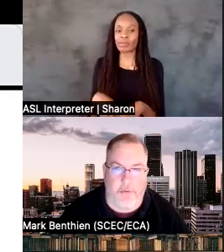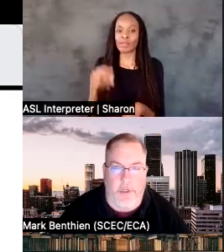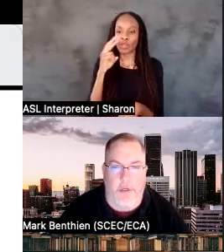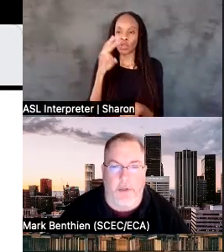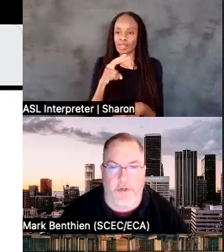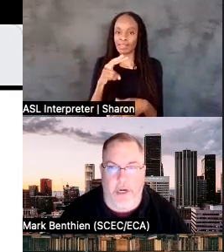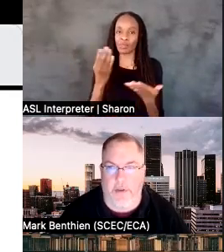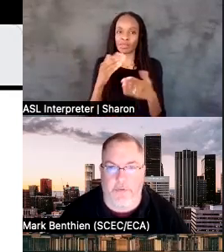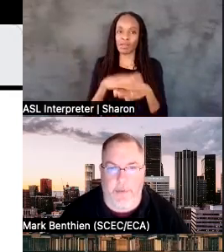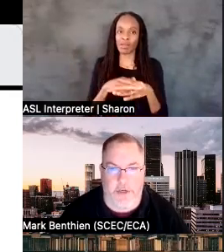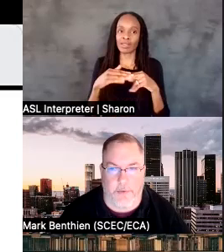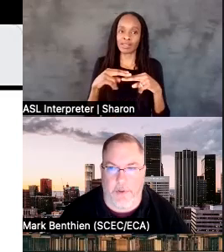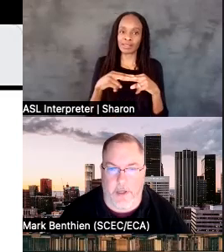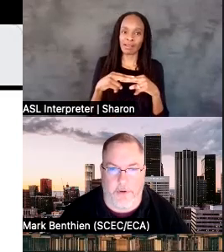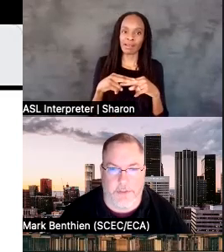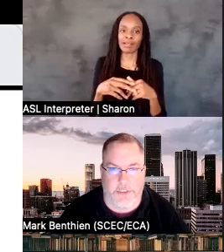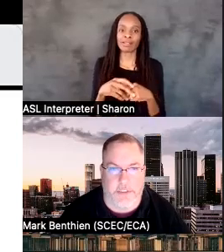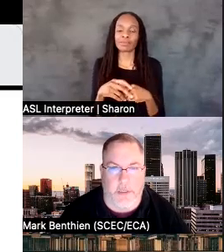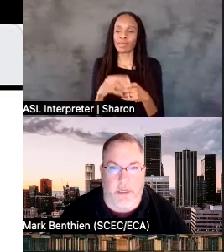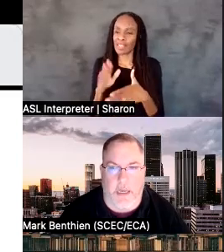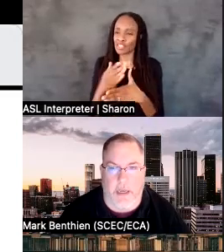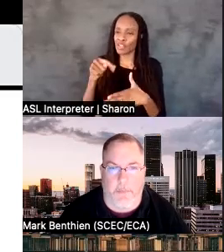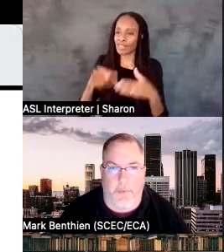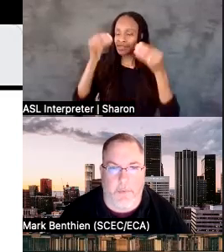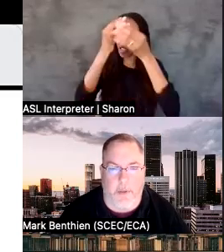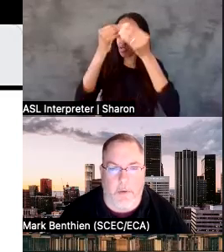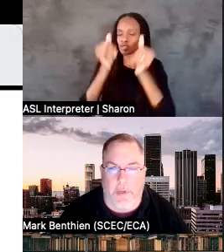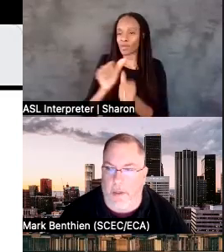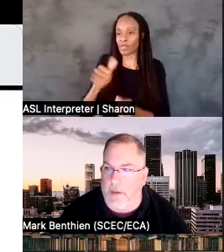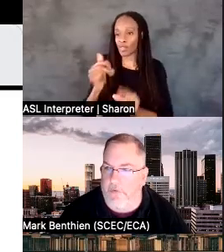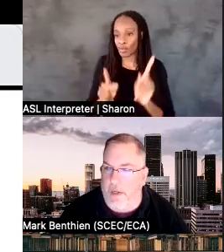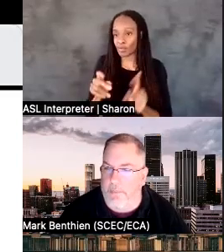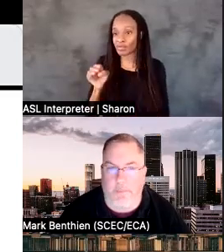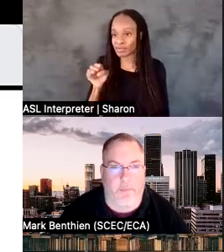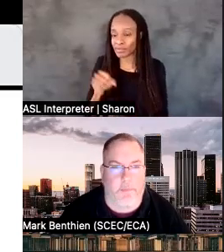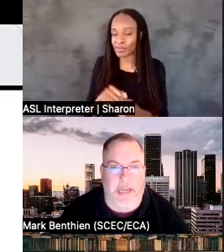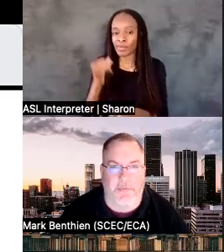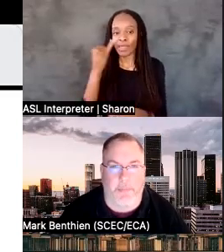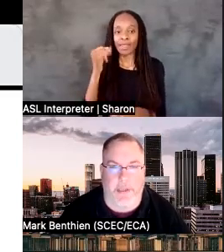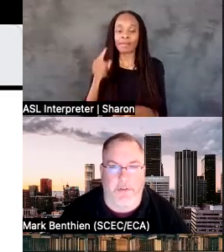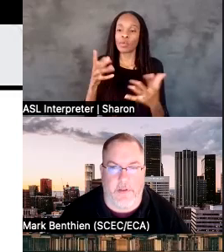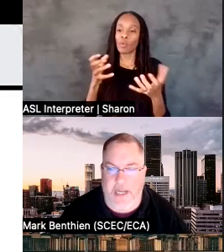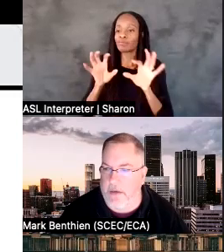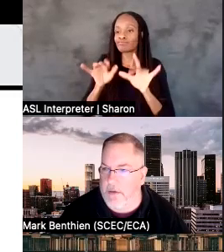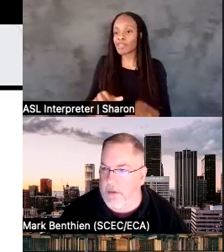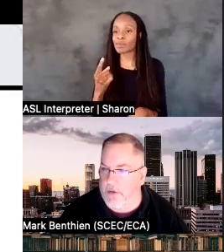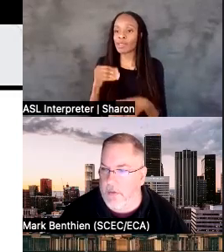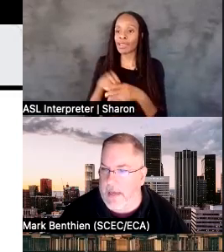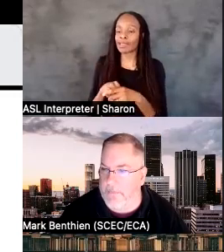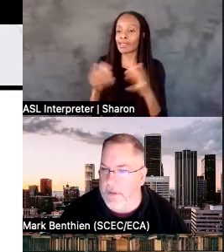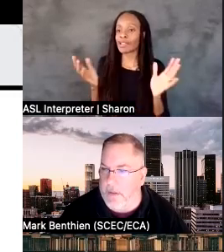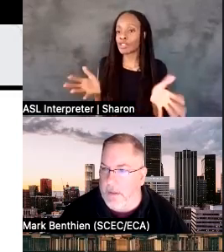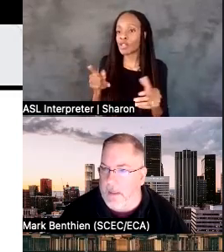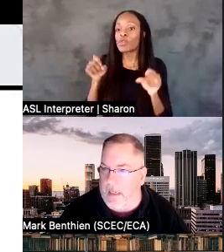please do share the information with others. We could, if you want to type something into the chat, you could